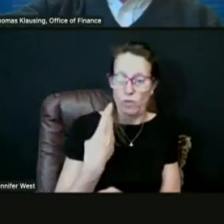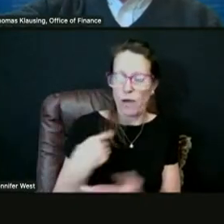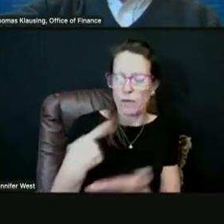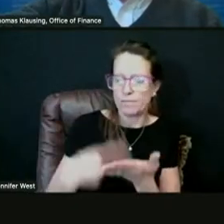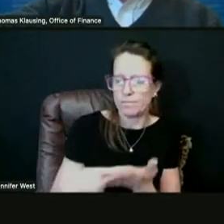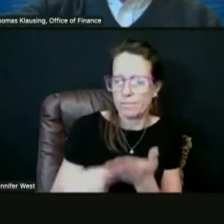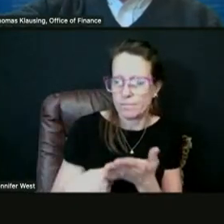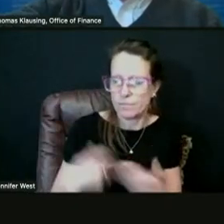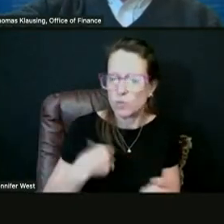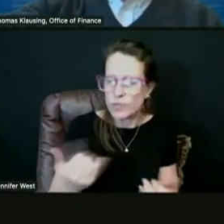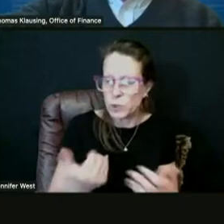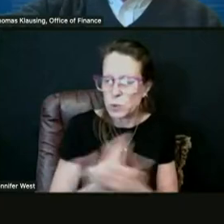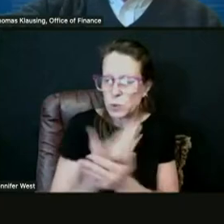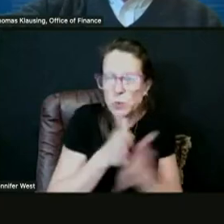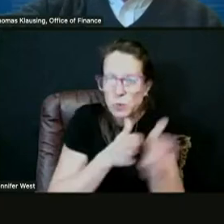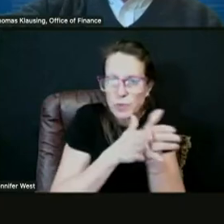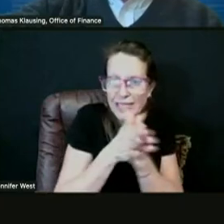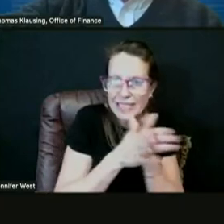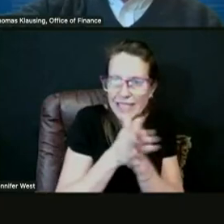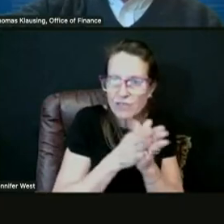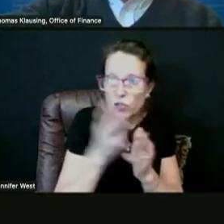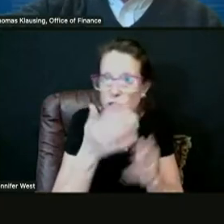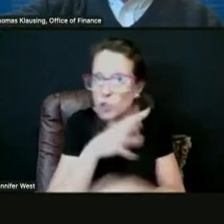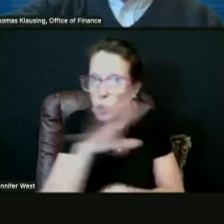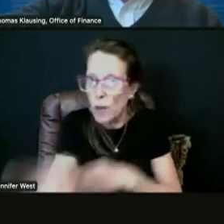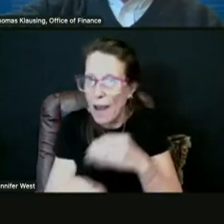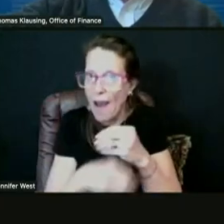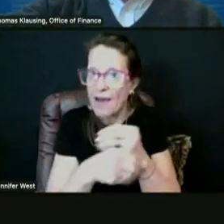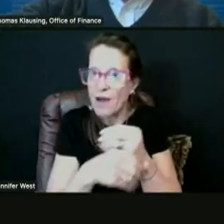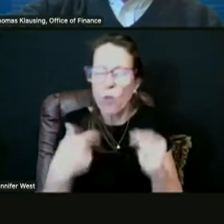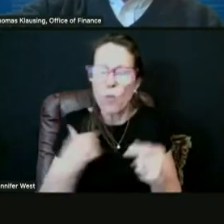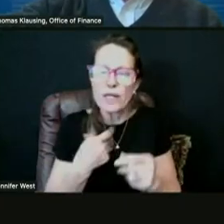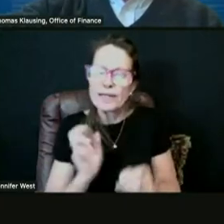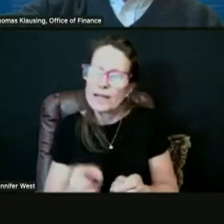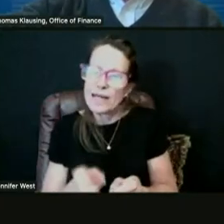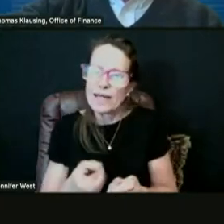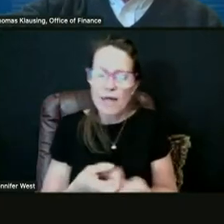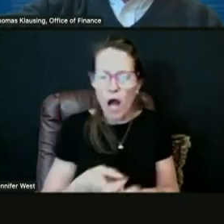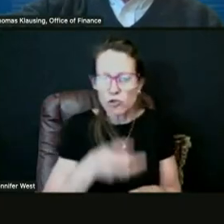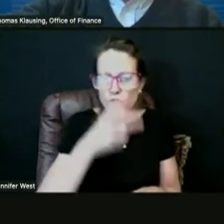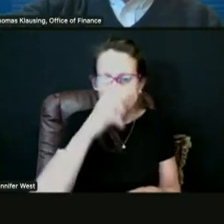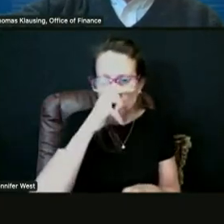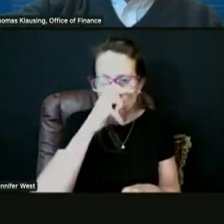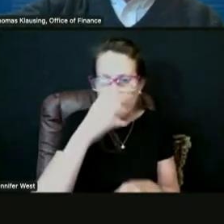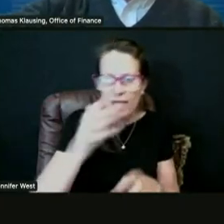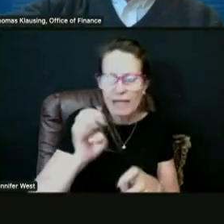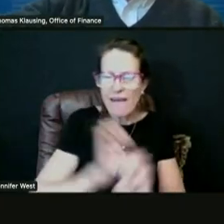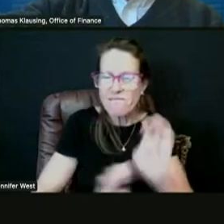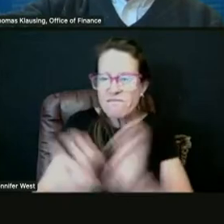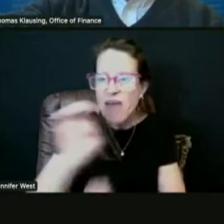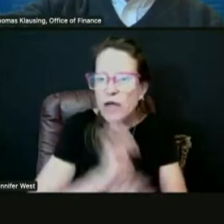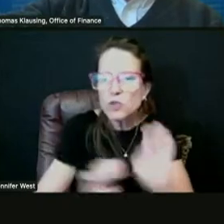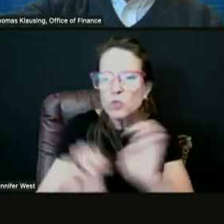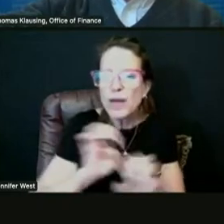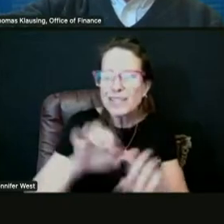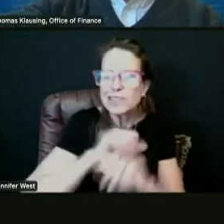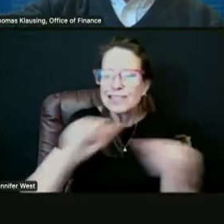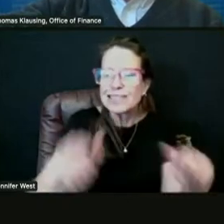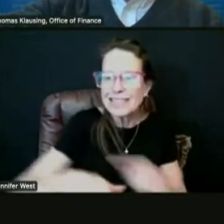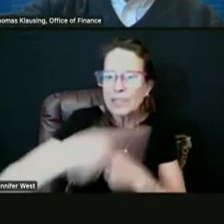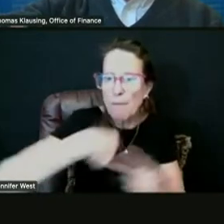that we bring on, we're going to make sure that we have a rigid evaluation system around them. If we're not seeing the results